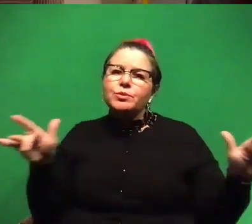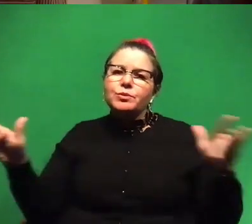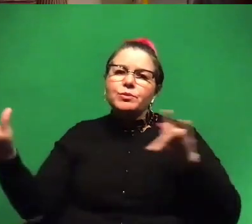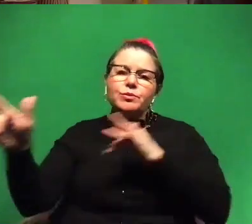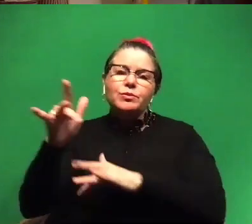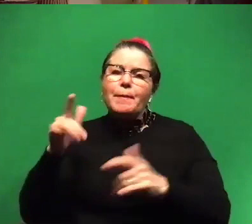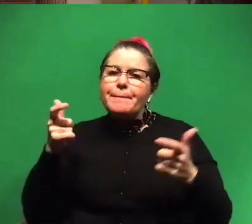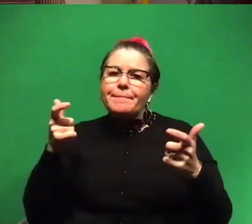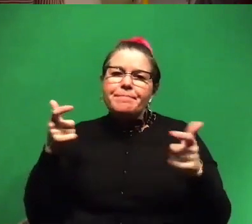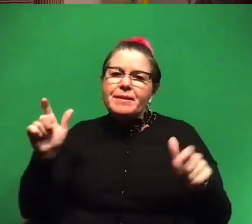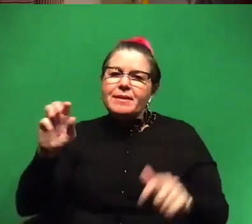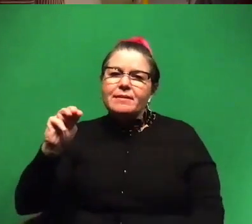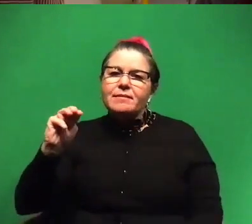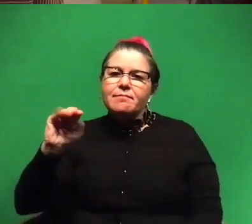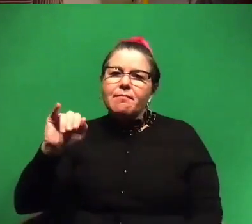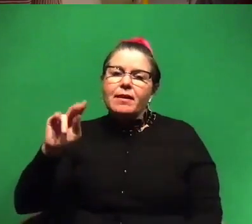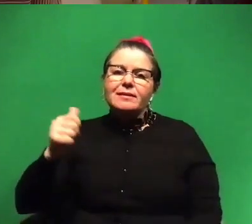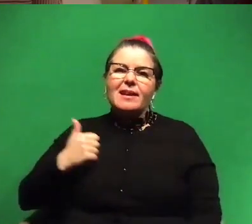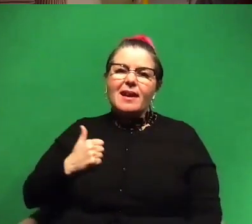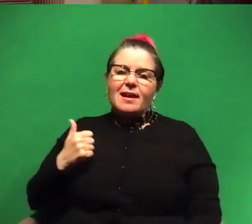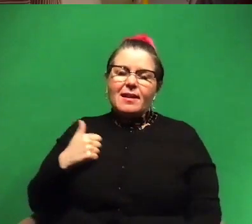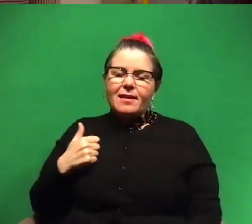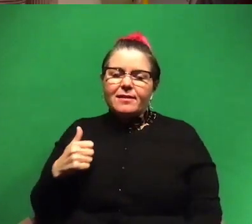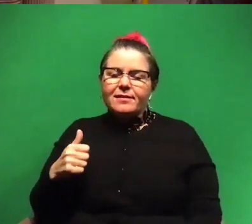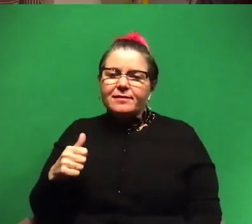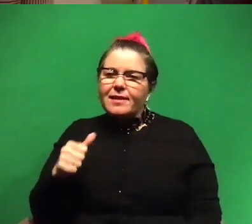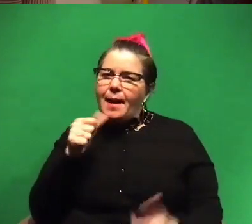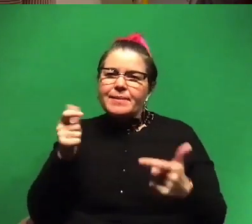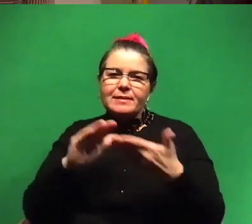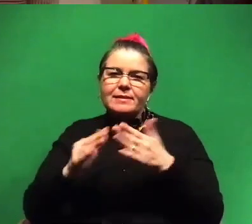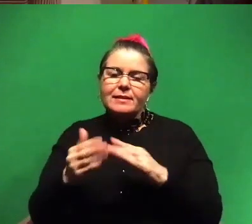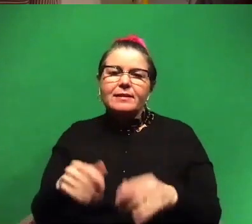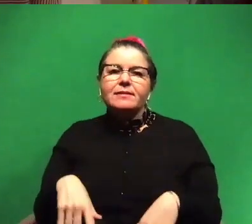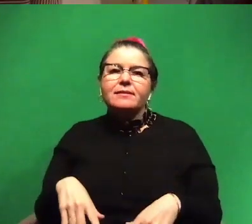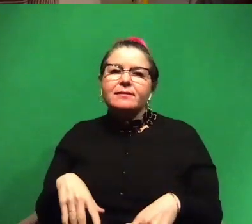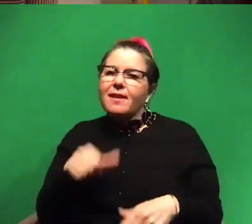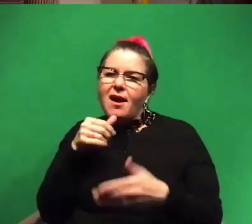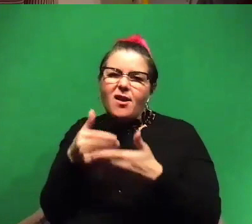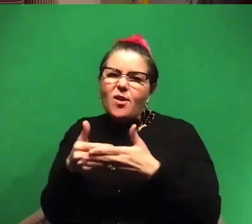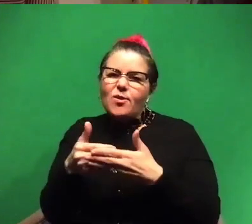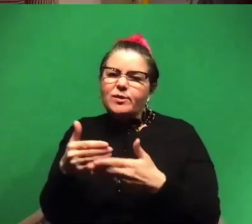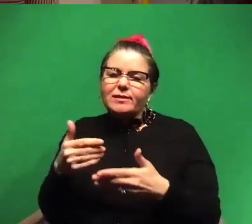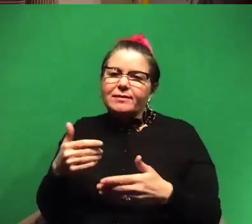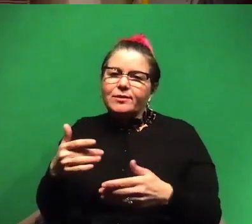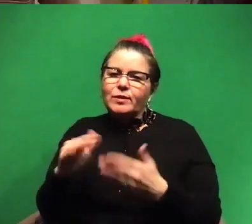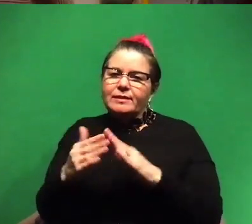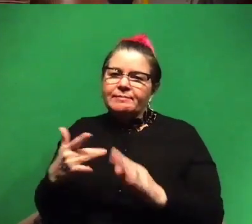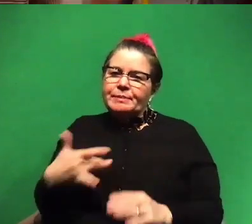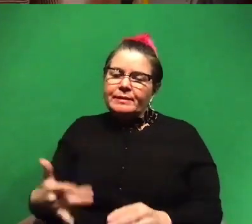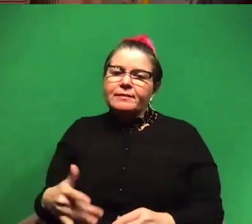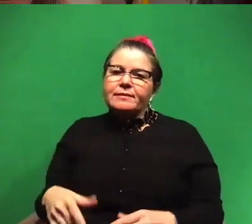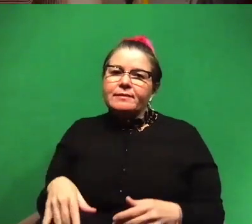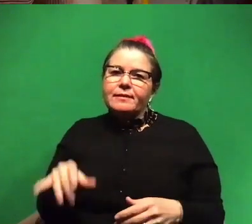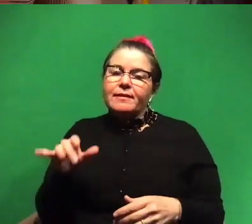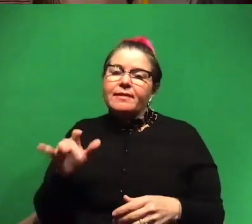mines. In Canada, a lot of the really big mines are not close to cities. And that's kind of